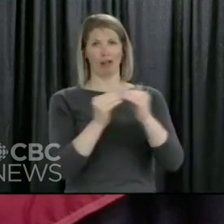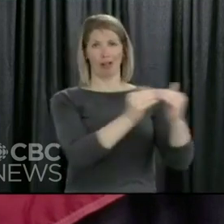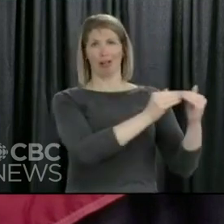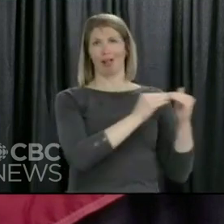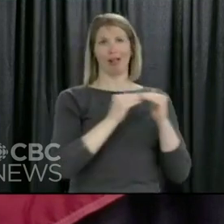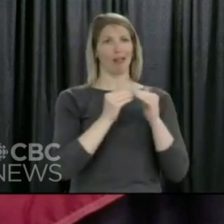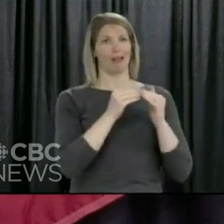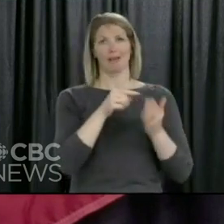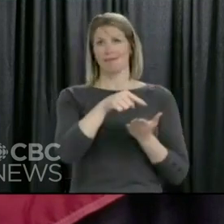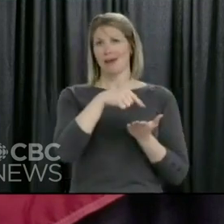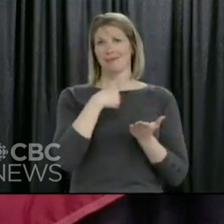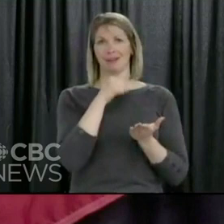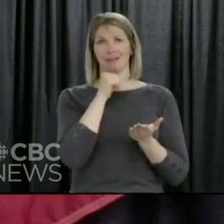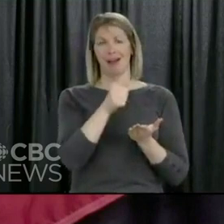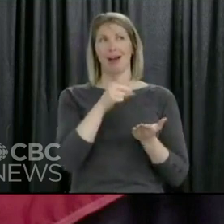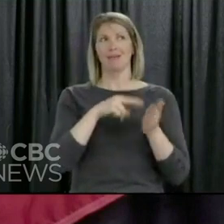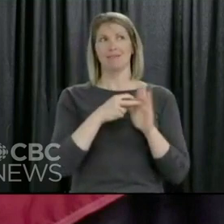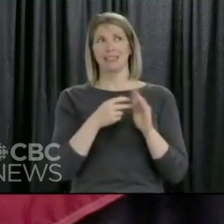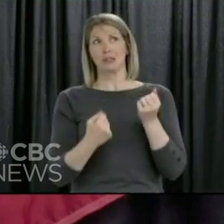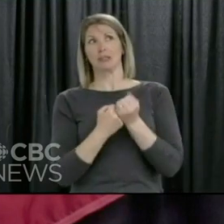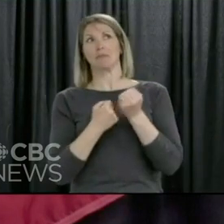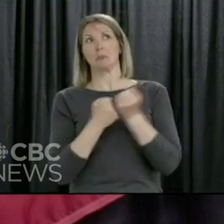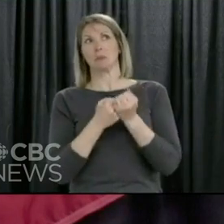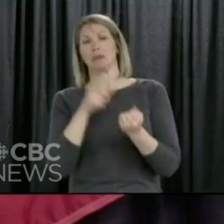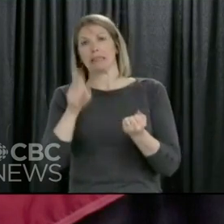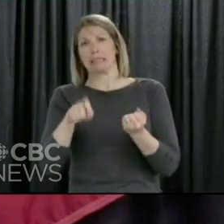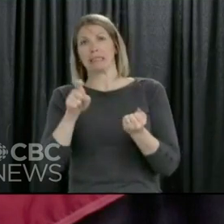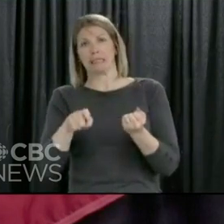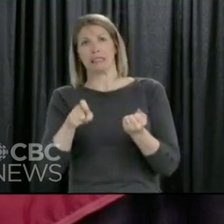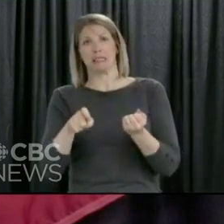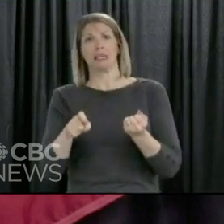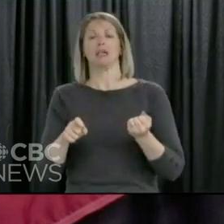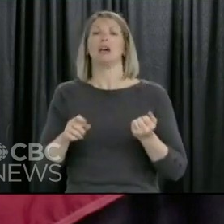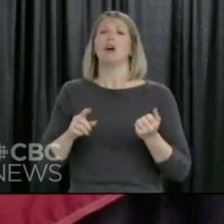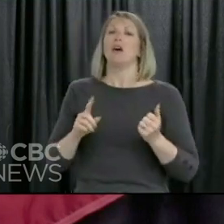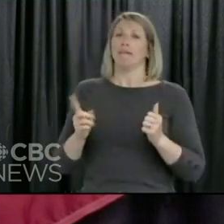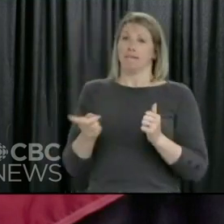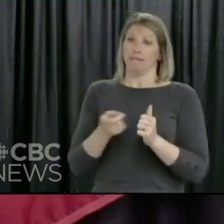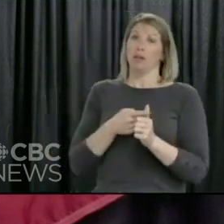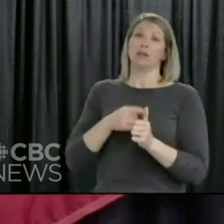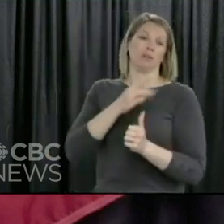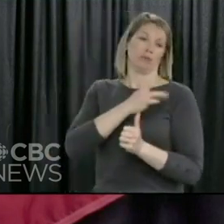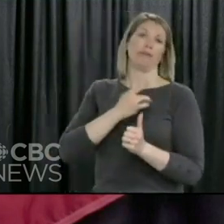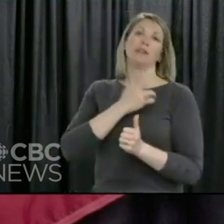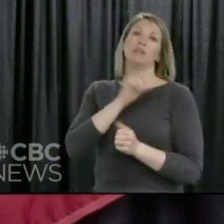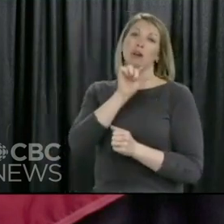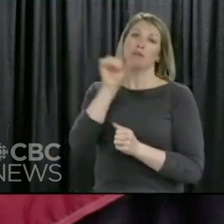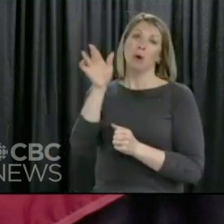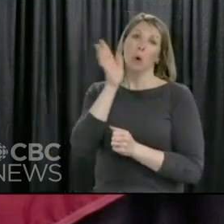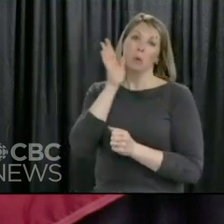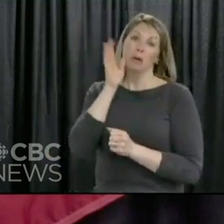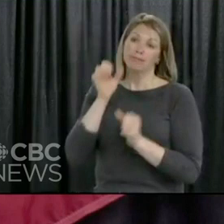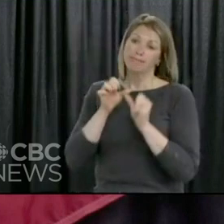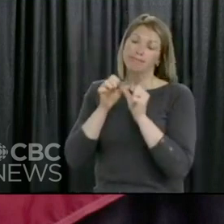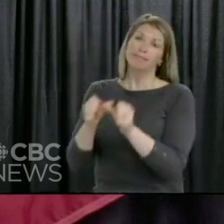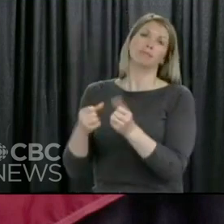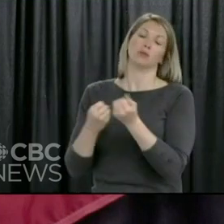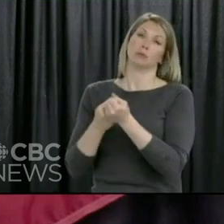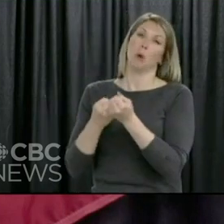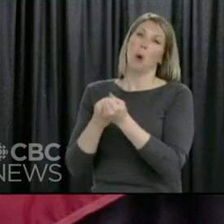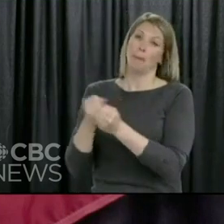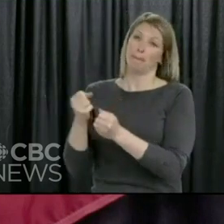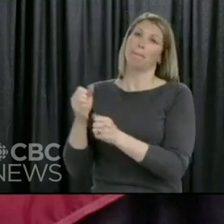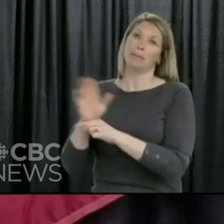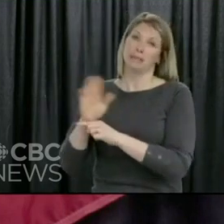the COVID-19 measures that we will be there to support some of the businesses that you've just mentioned here, as an example within